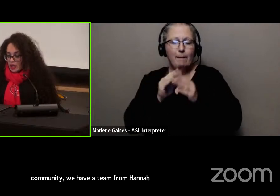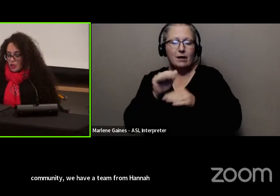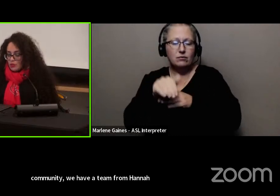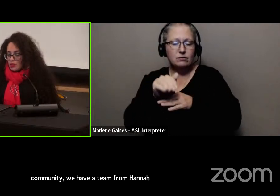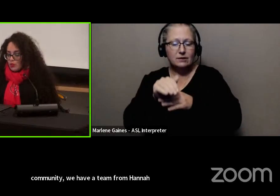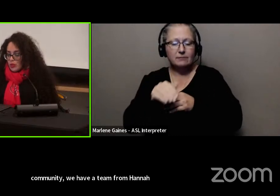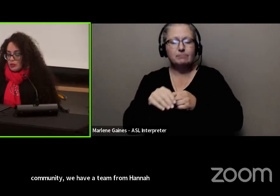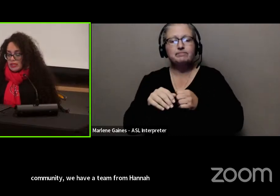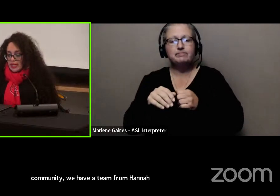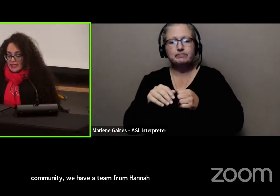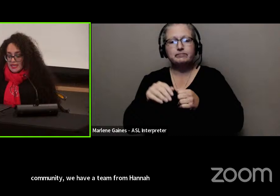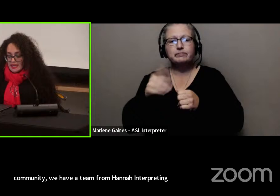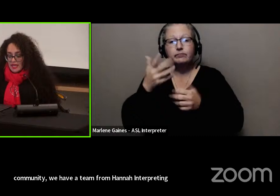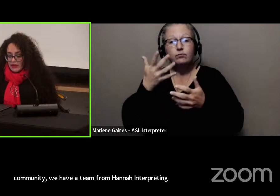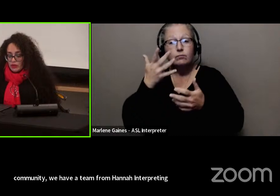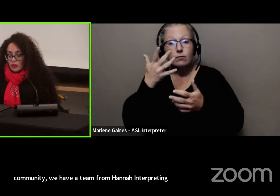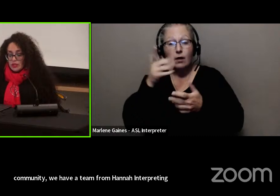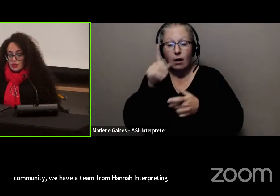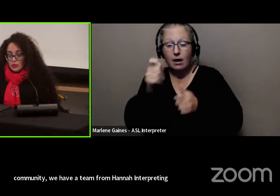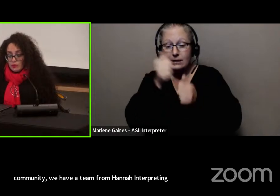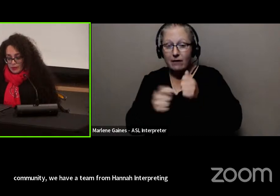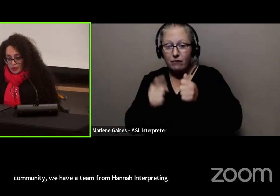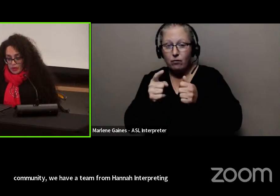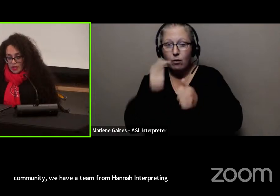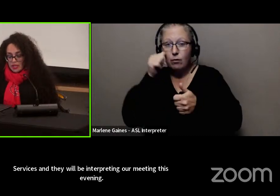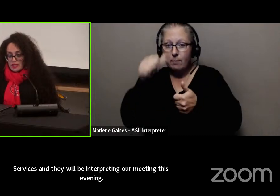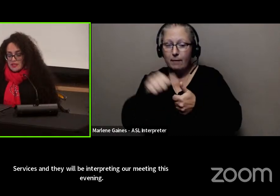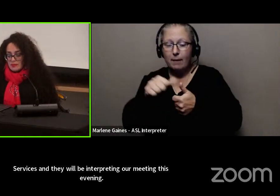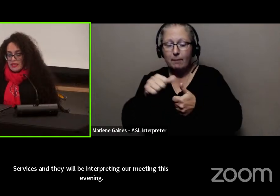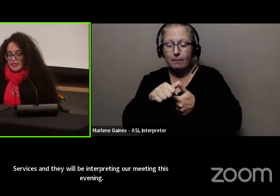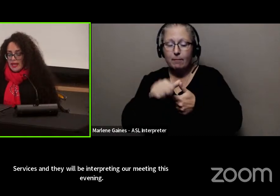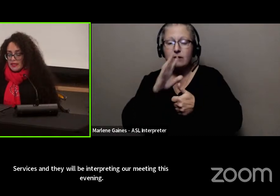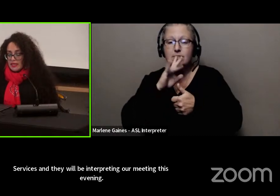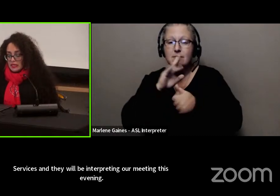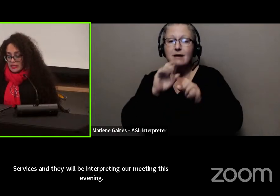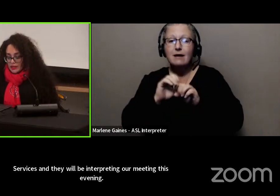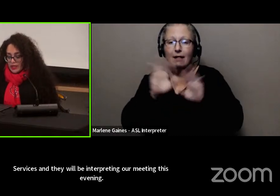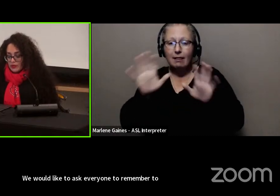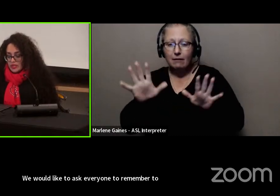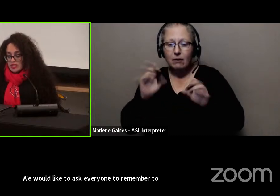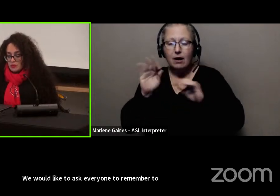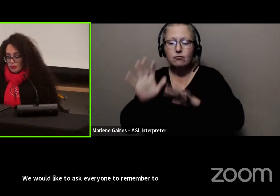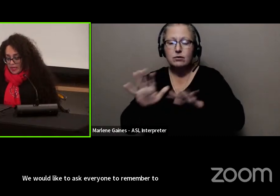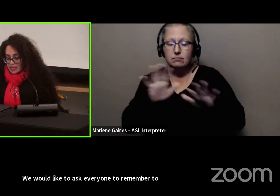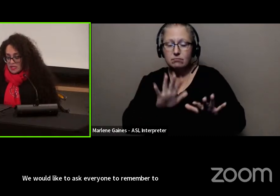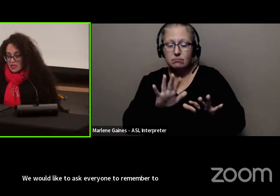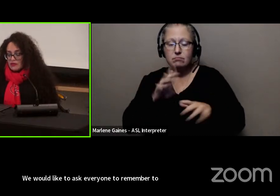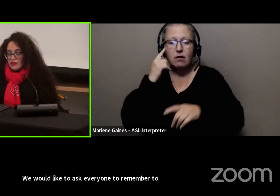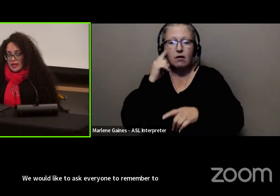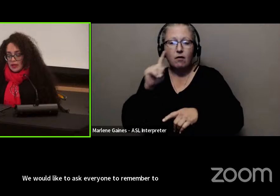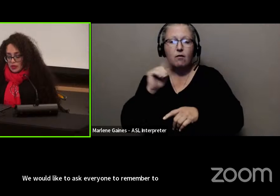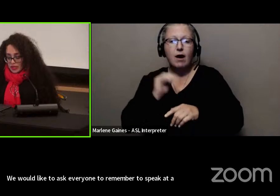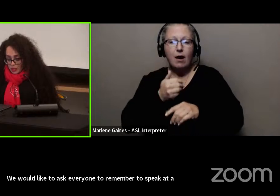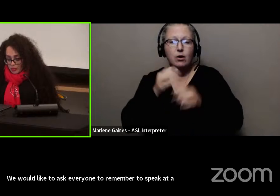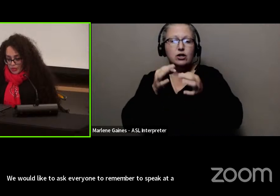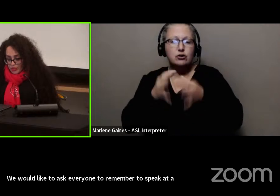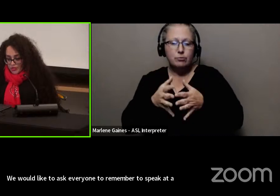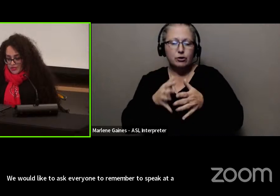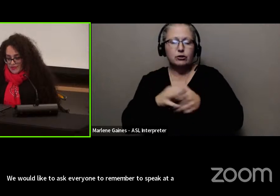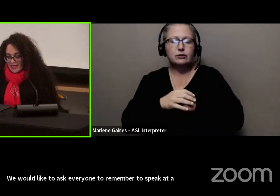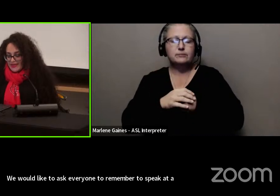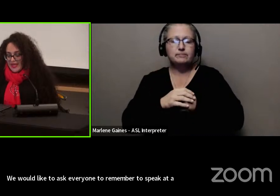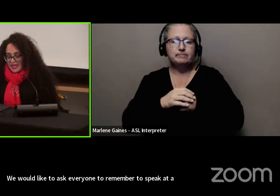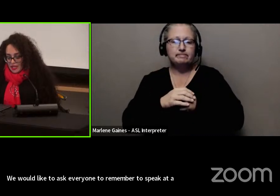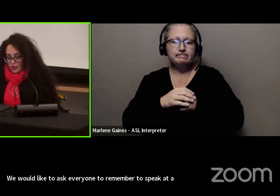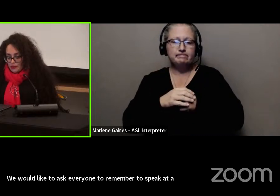evening. We would like to ask everyone to remember to speak at a clear and reasonable pace for our